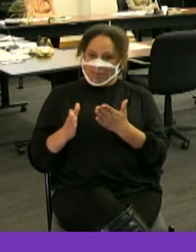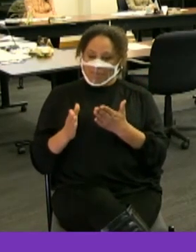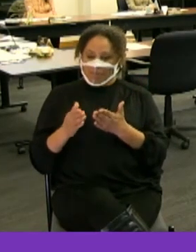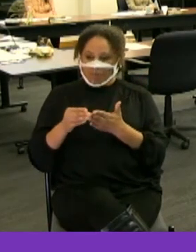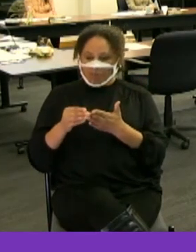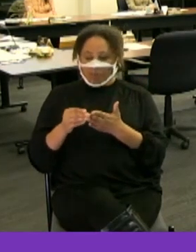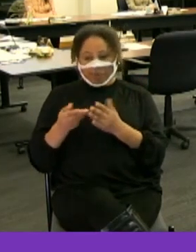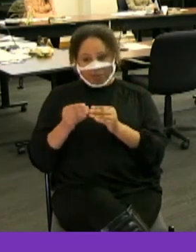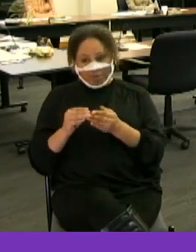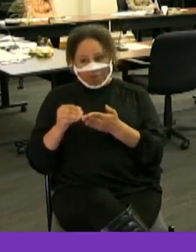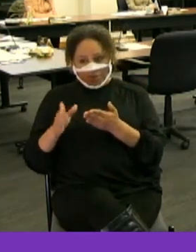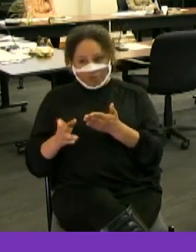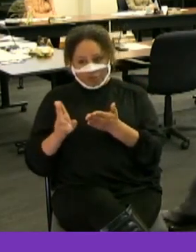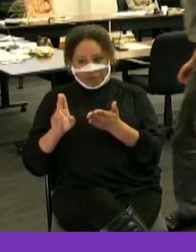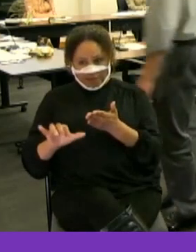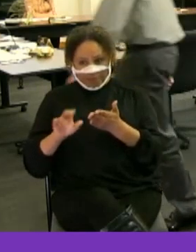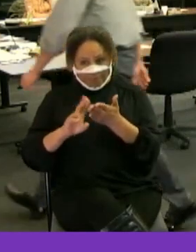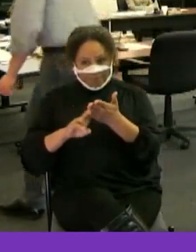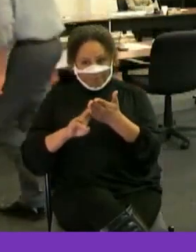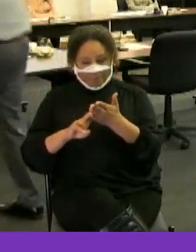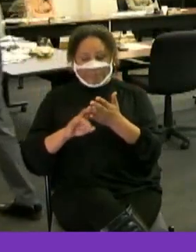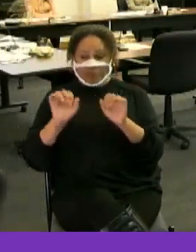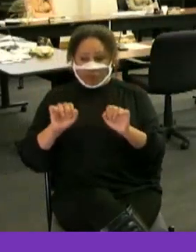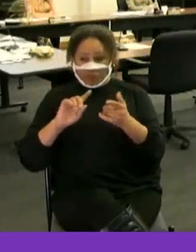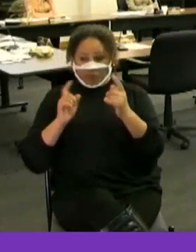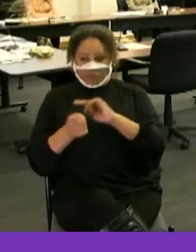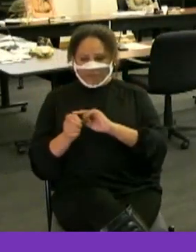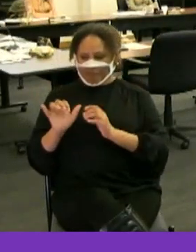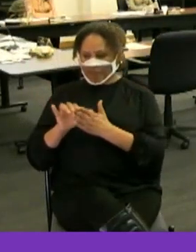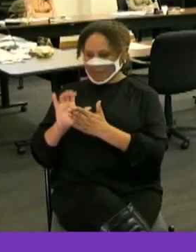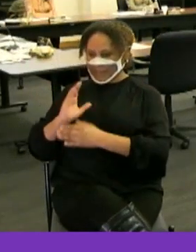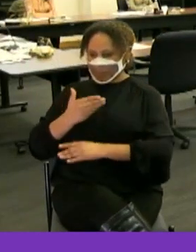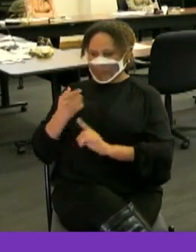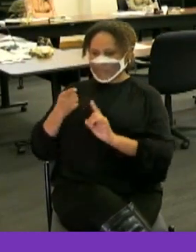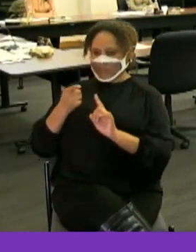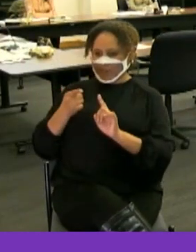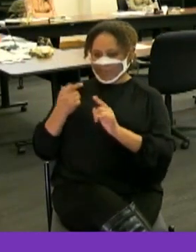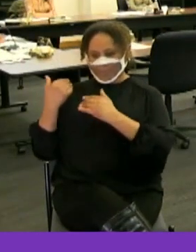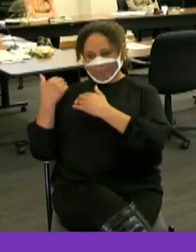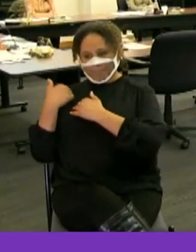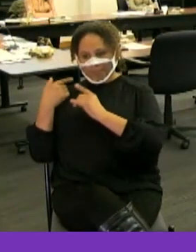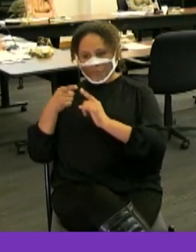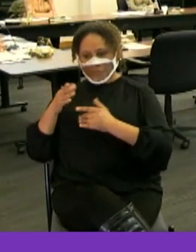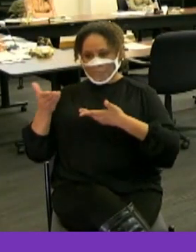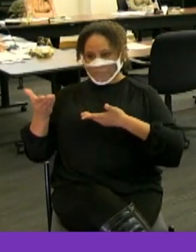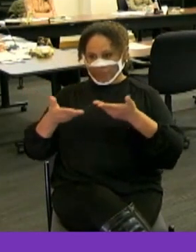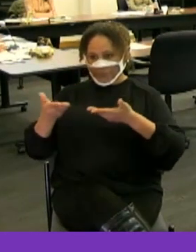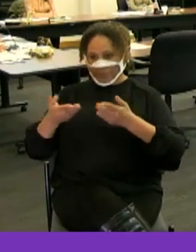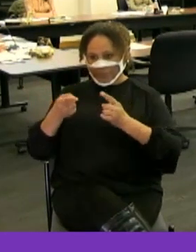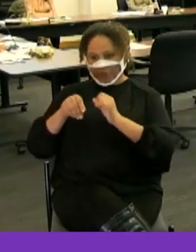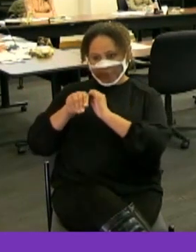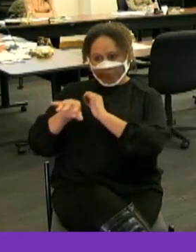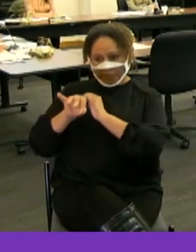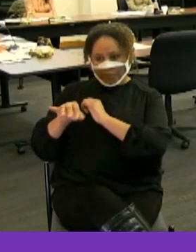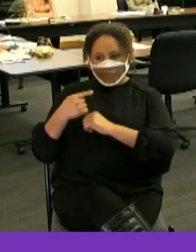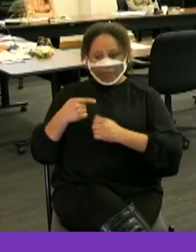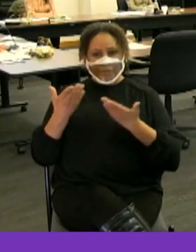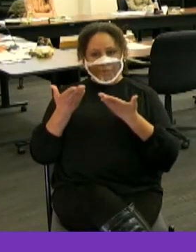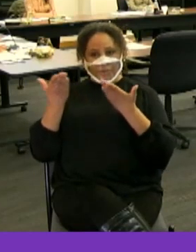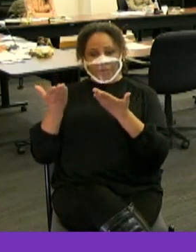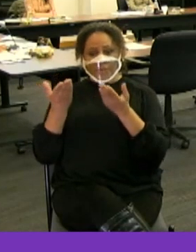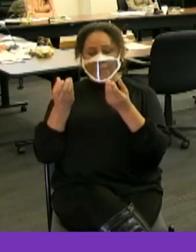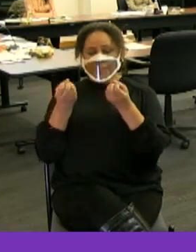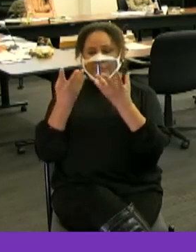that's our job to recruit. That's the college's job to market. And we offer a lot more different platforms now that we didn't